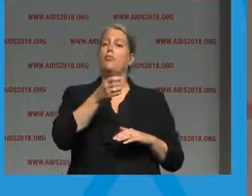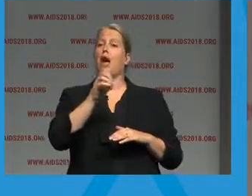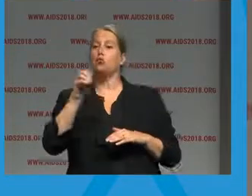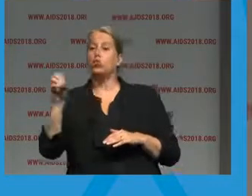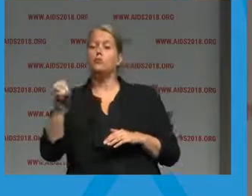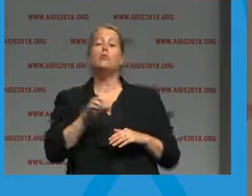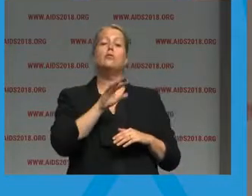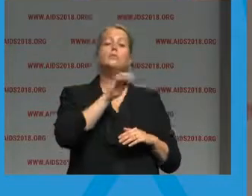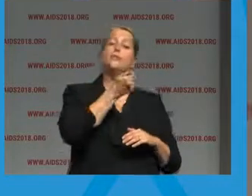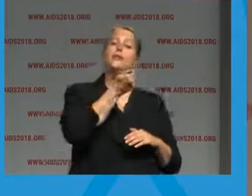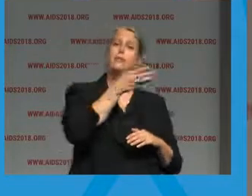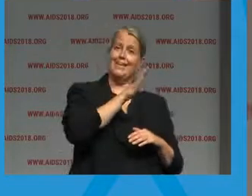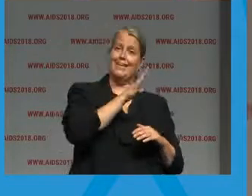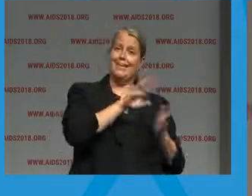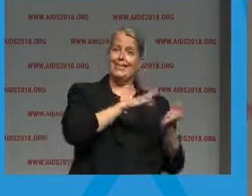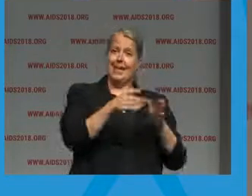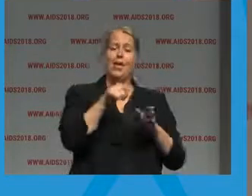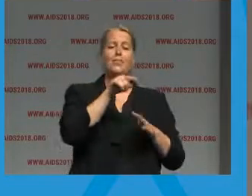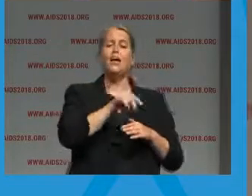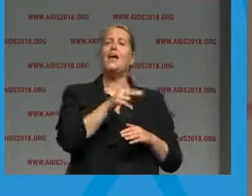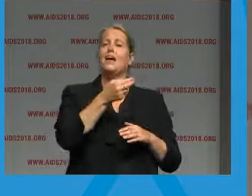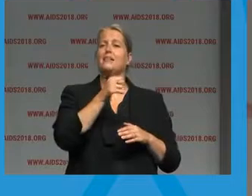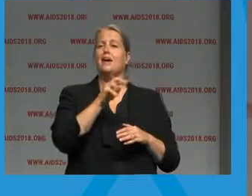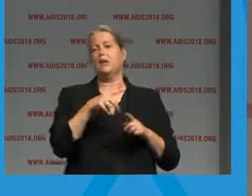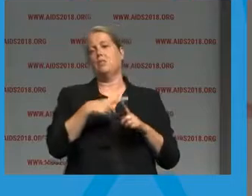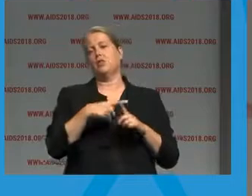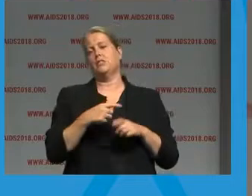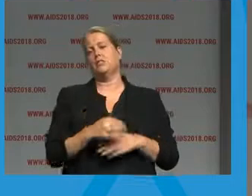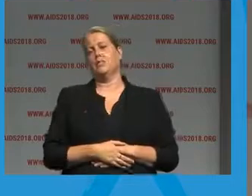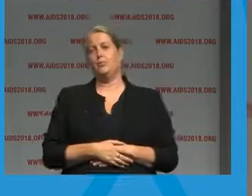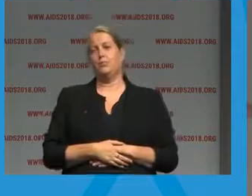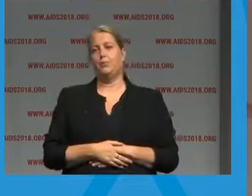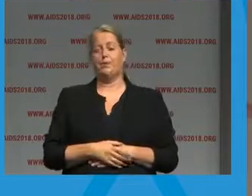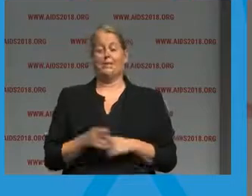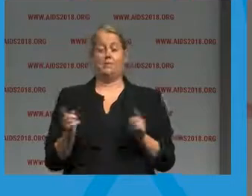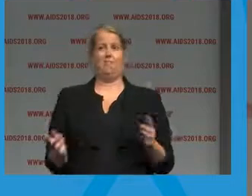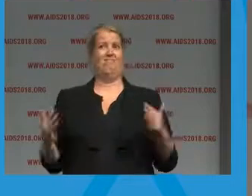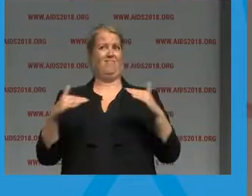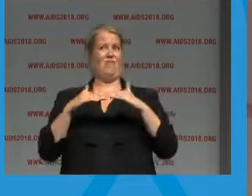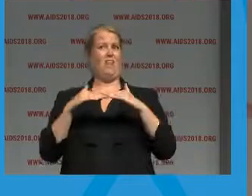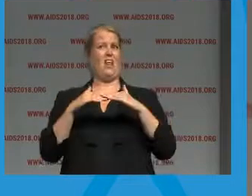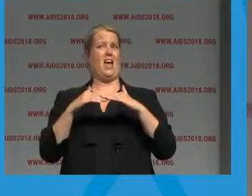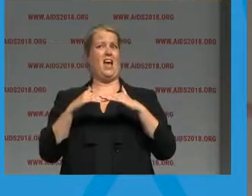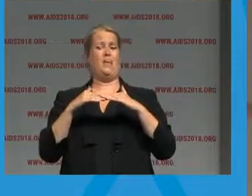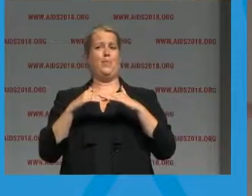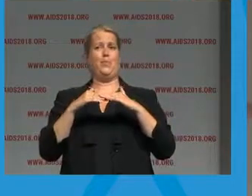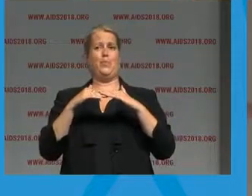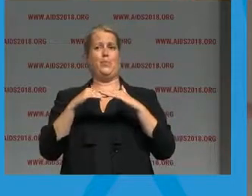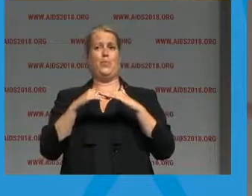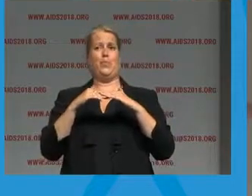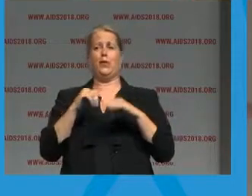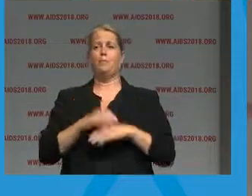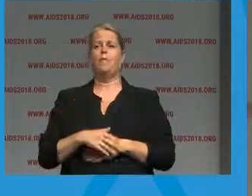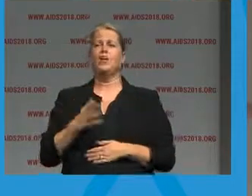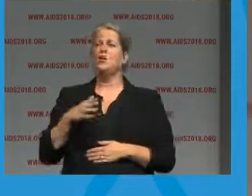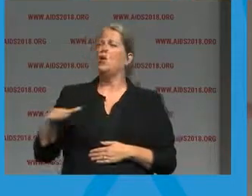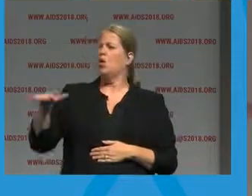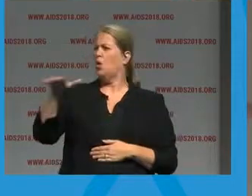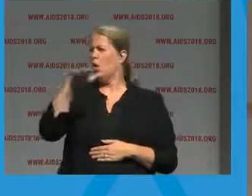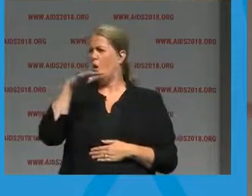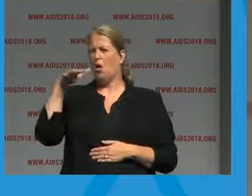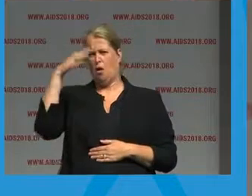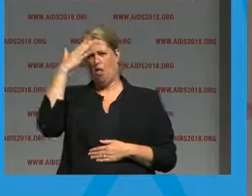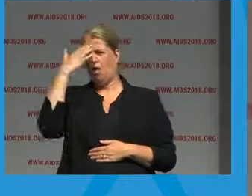HIV positive people, and that overlap, as anybody in support of a medical delivery